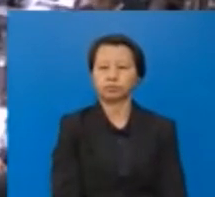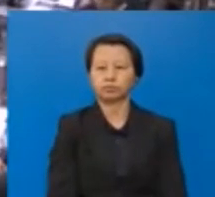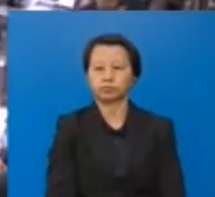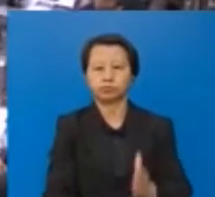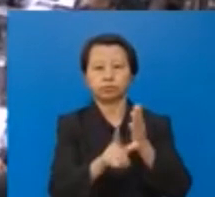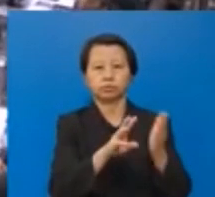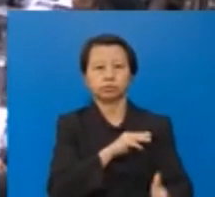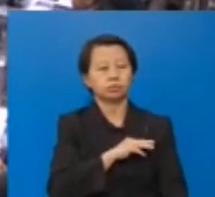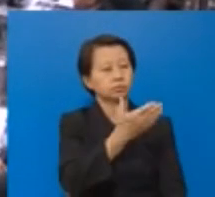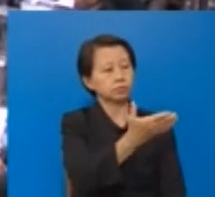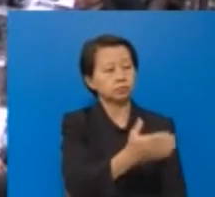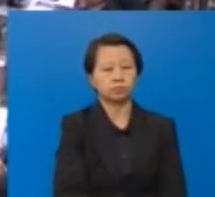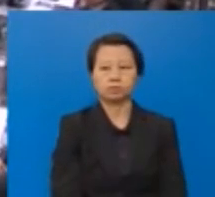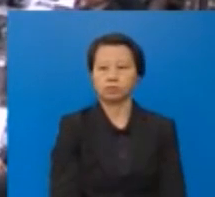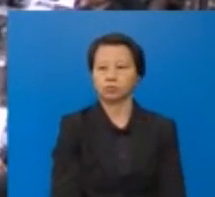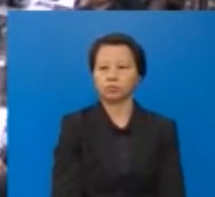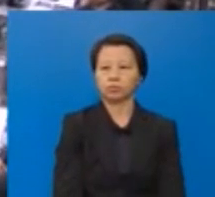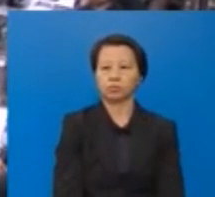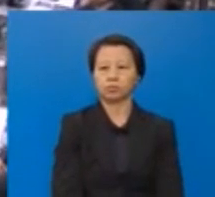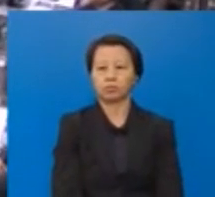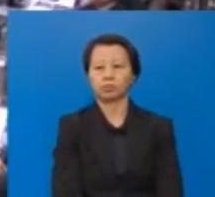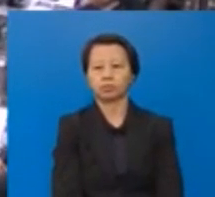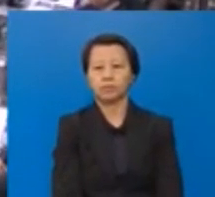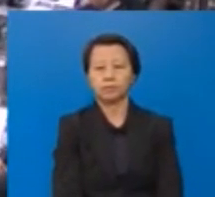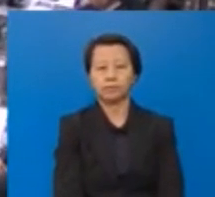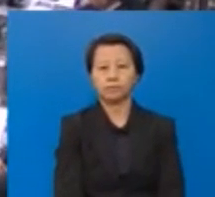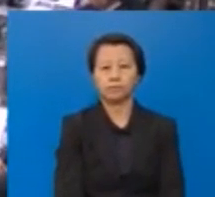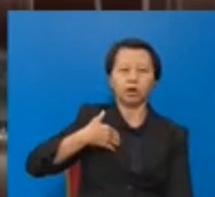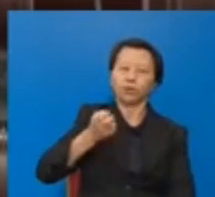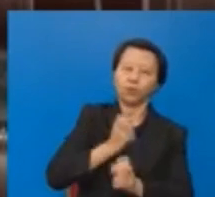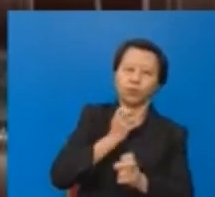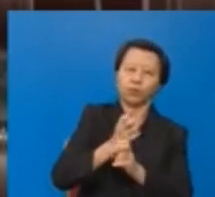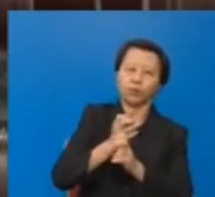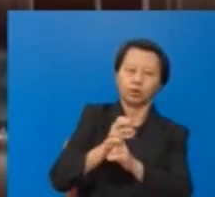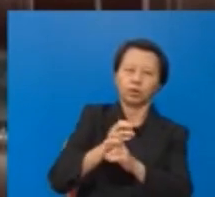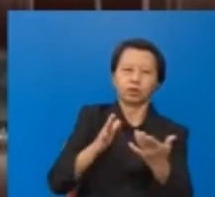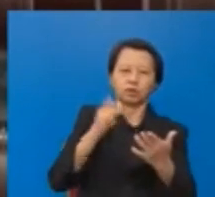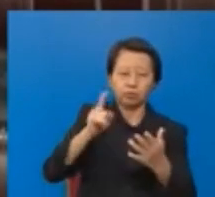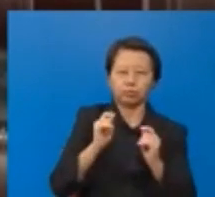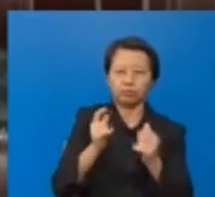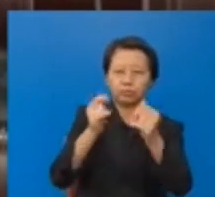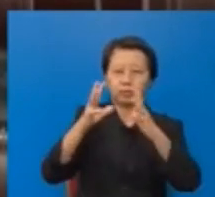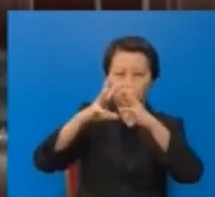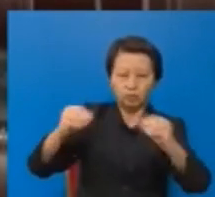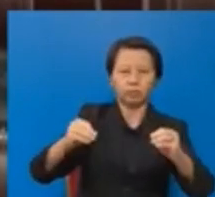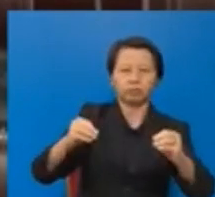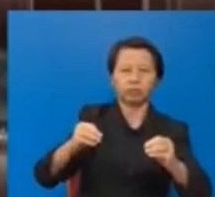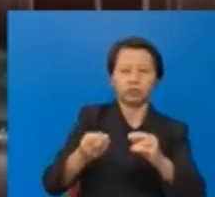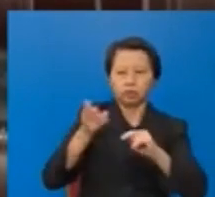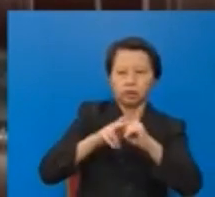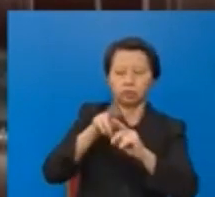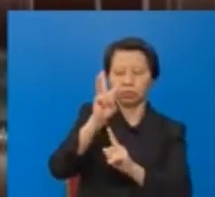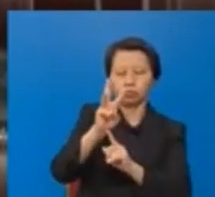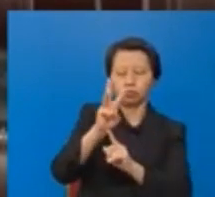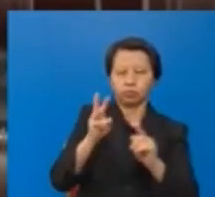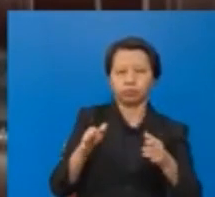Timbalan Menteri. Deputy Minister of Communications and Multimedia Datuk Zahidi Zainul Abidin found himself in hot water